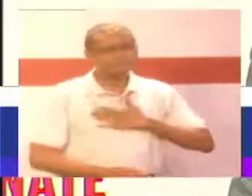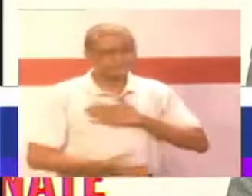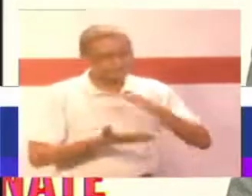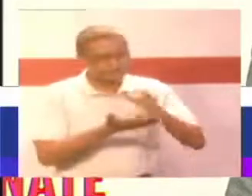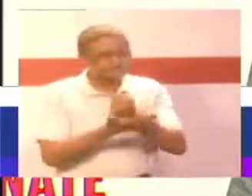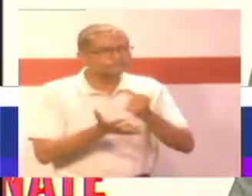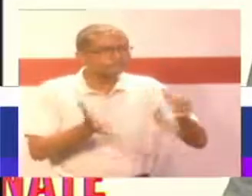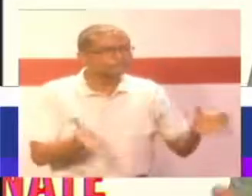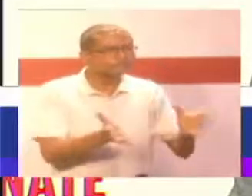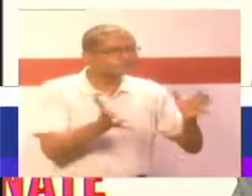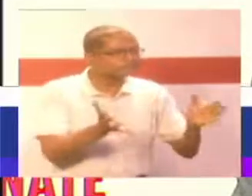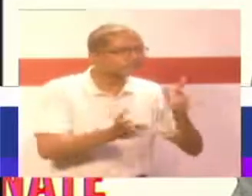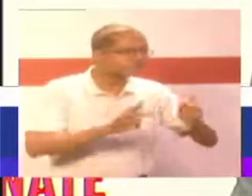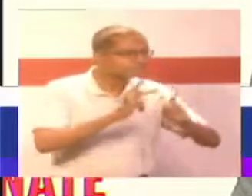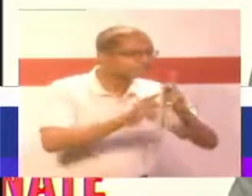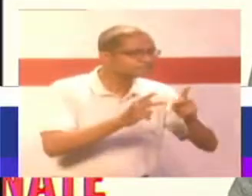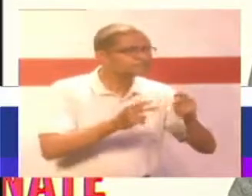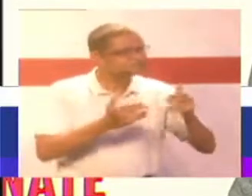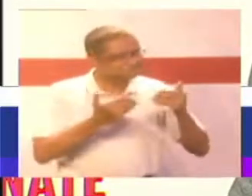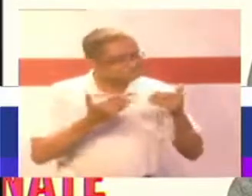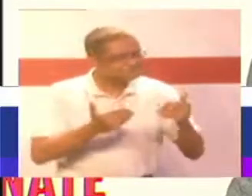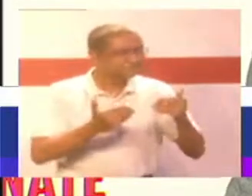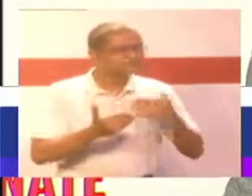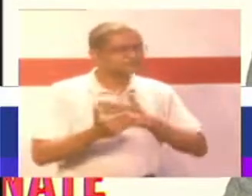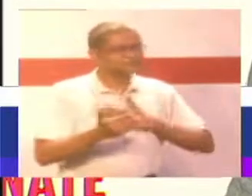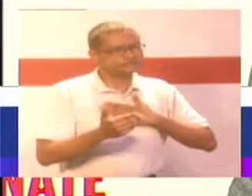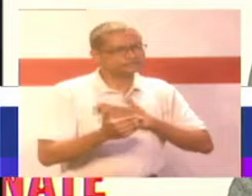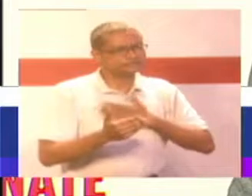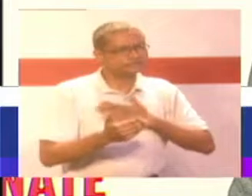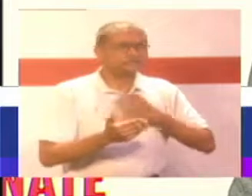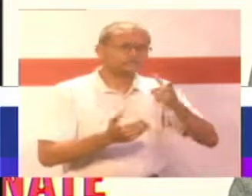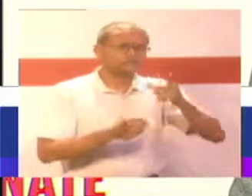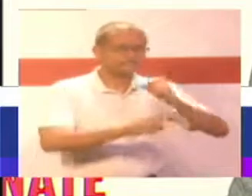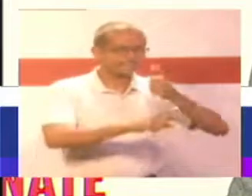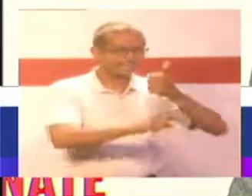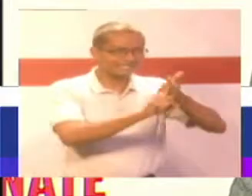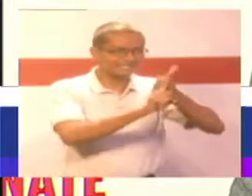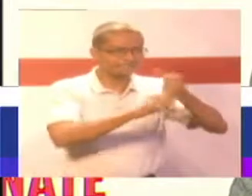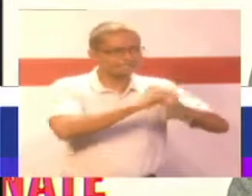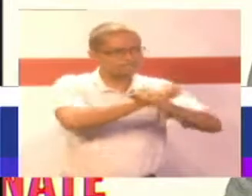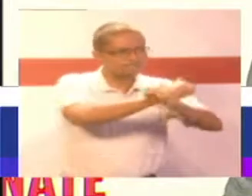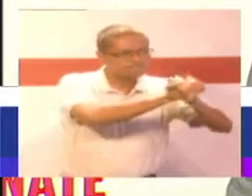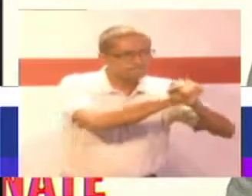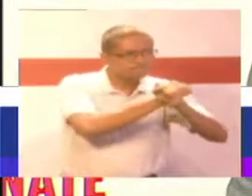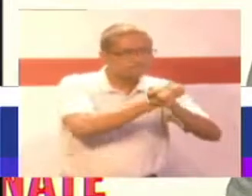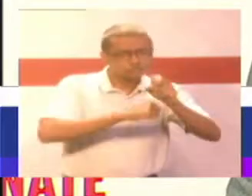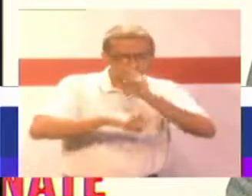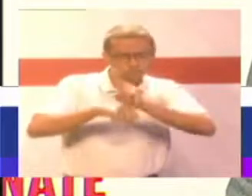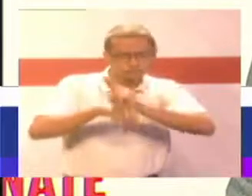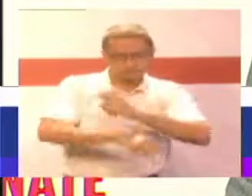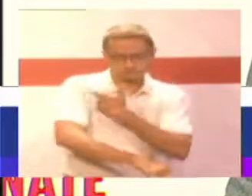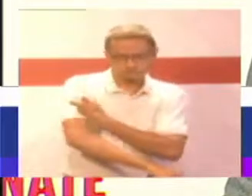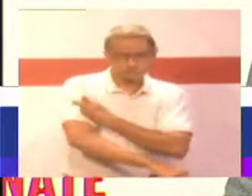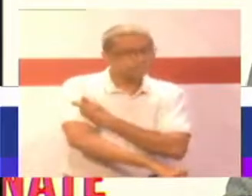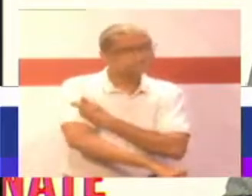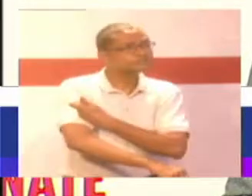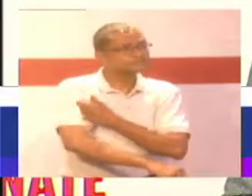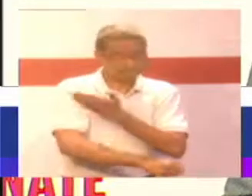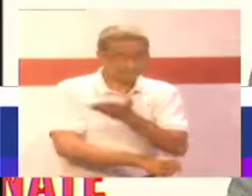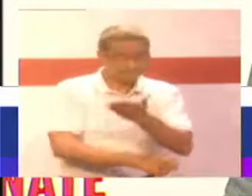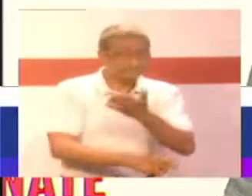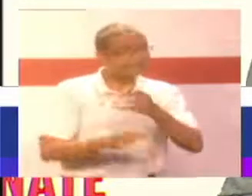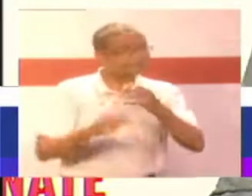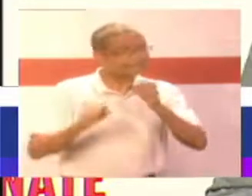persons within St. Andrews, St. David and elsewhere, please protect yourself. make use of the vaccines. They are